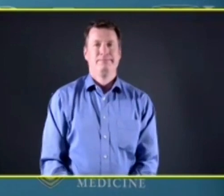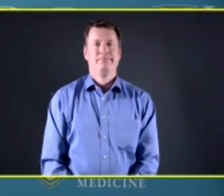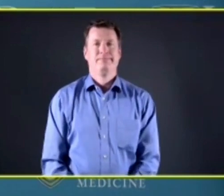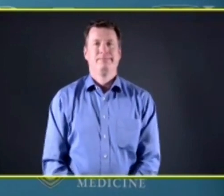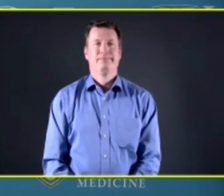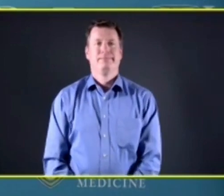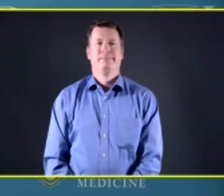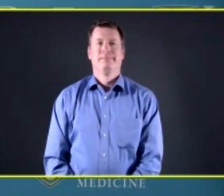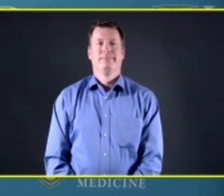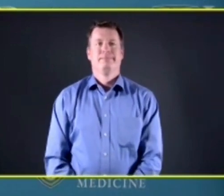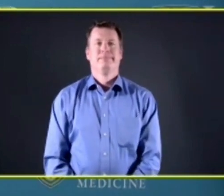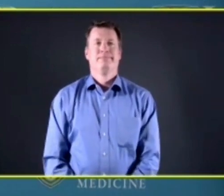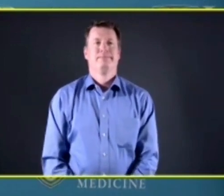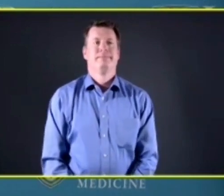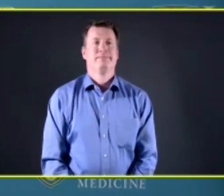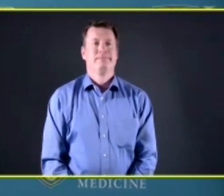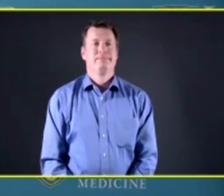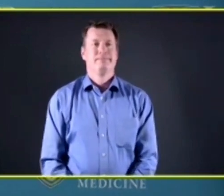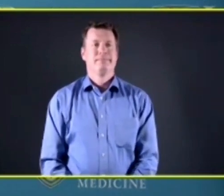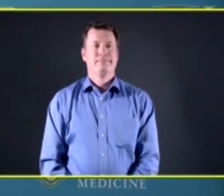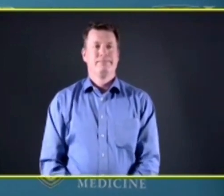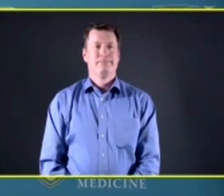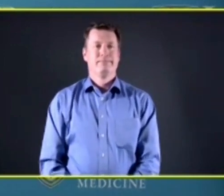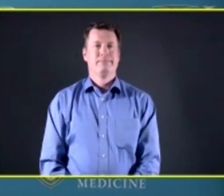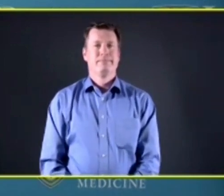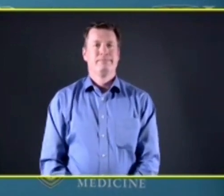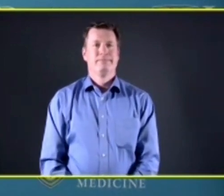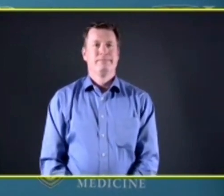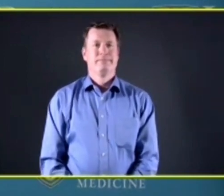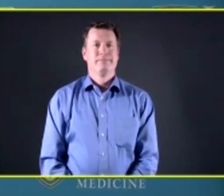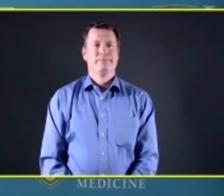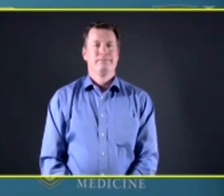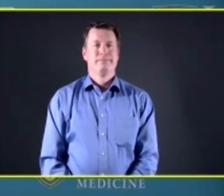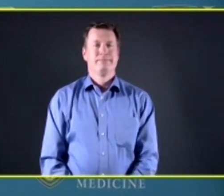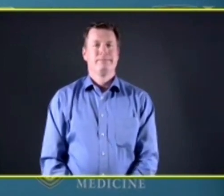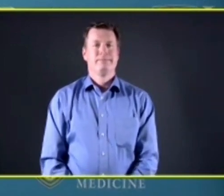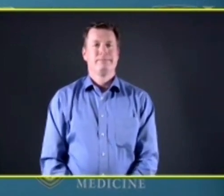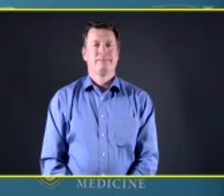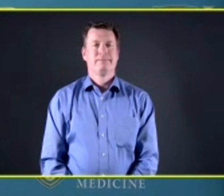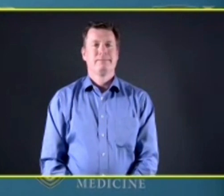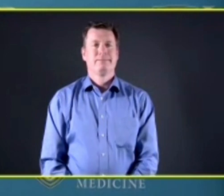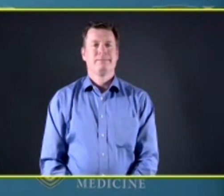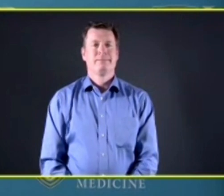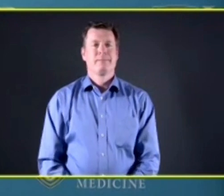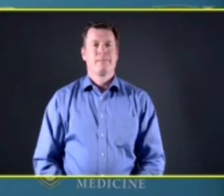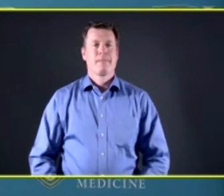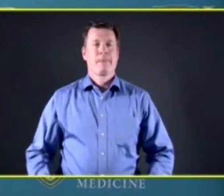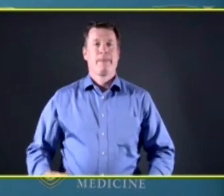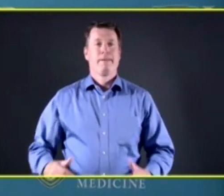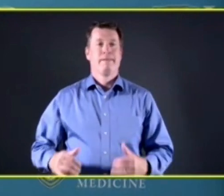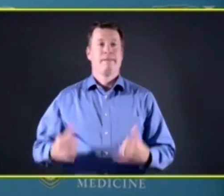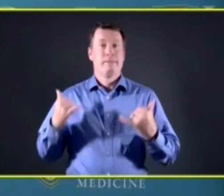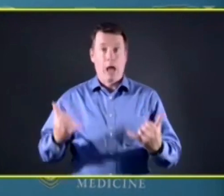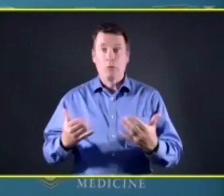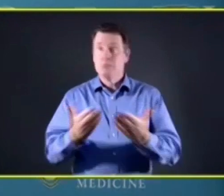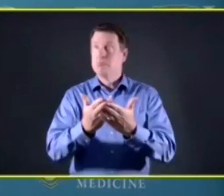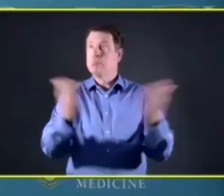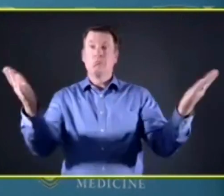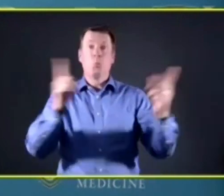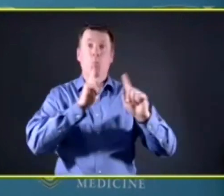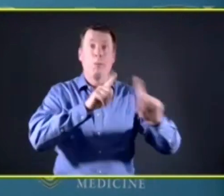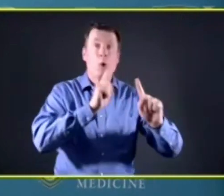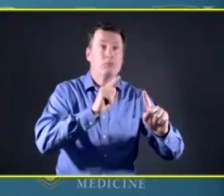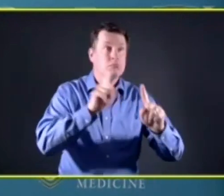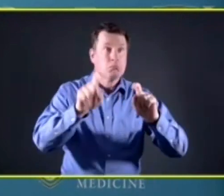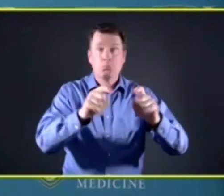All right, thank you very much. And first to sign on today was Will Astor of Rochester Beacon. So Will,